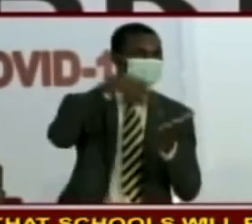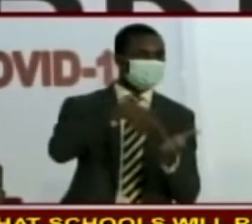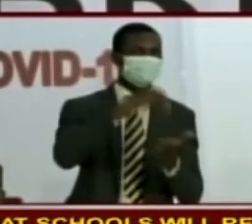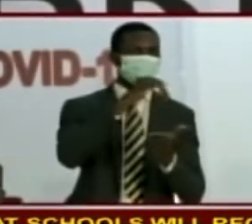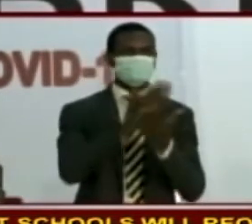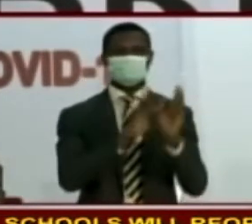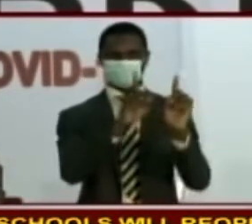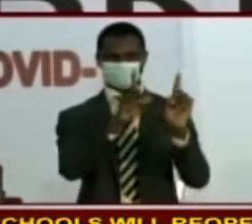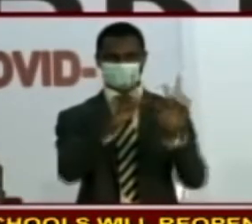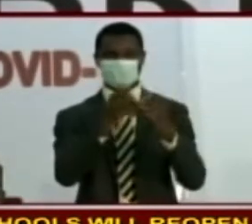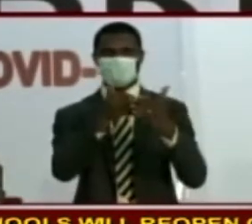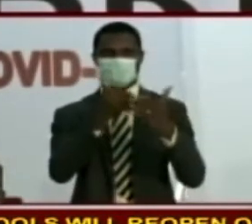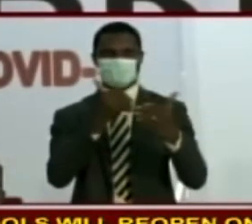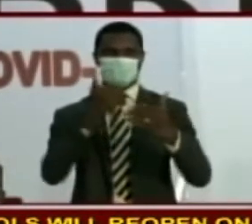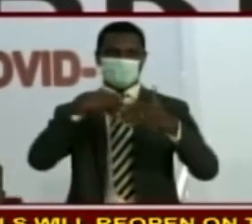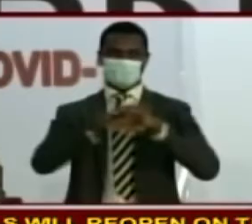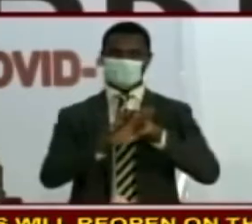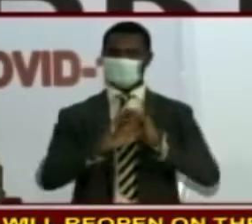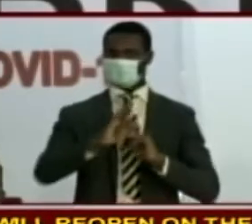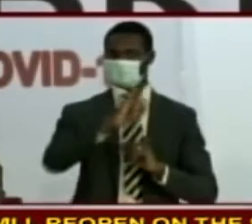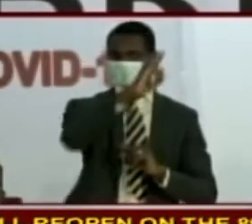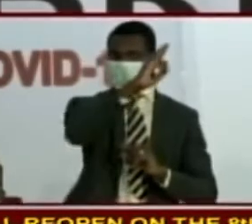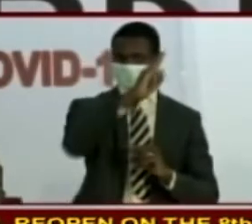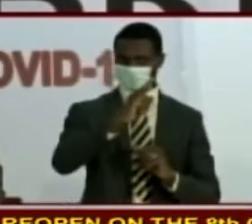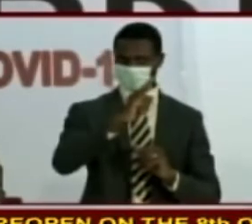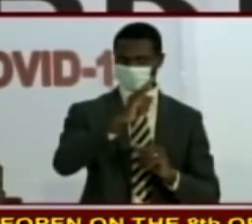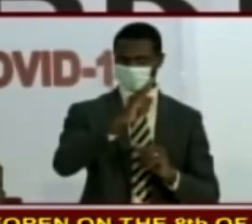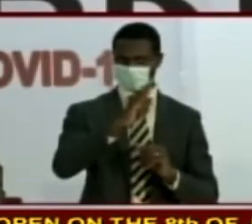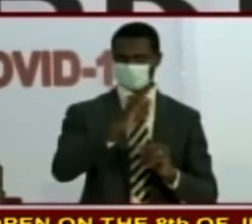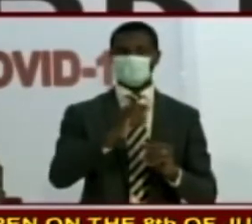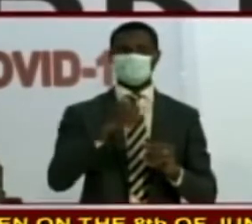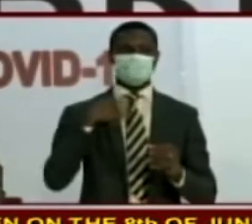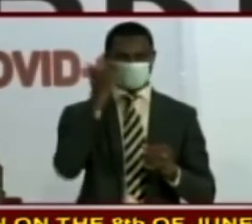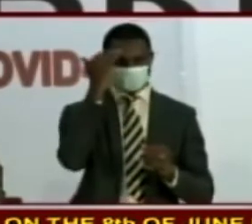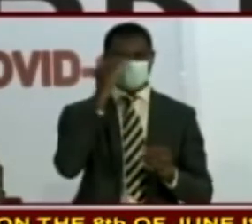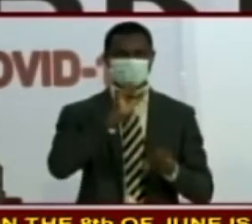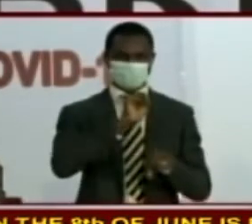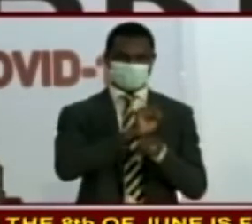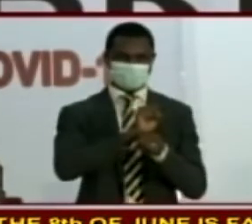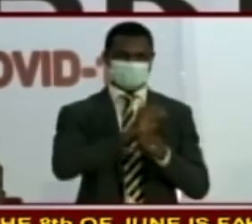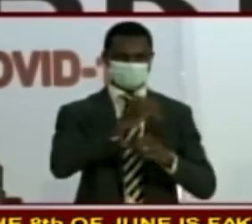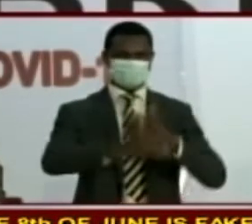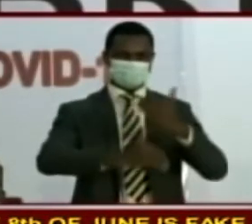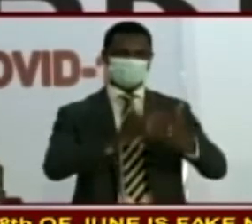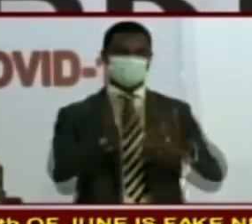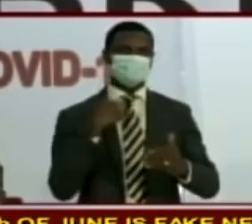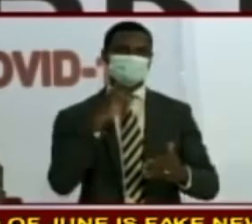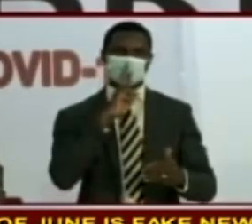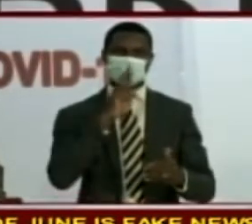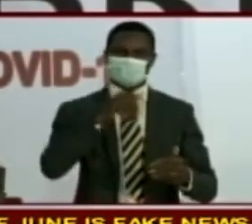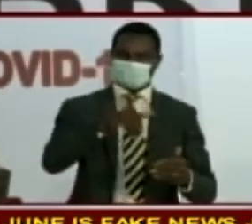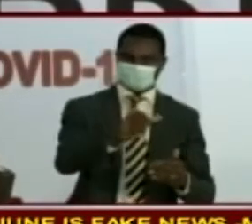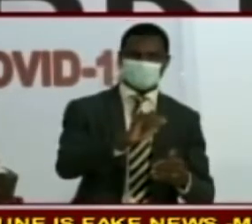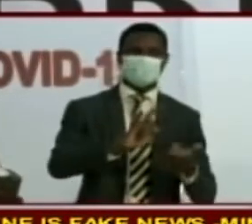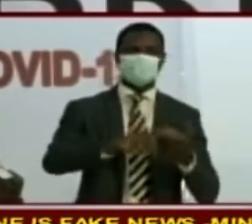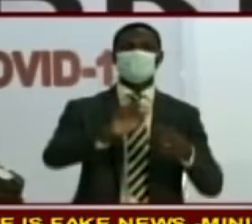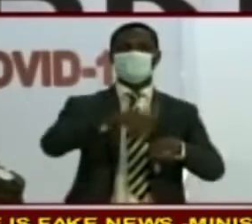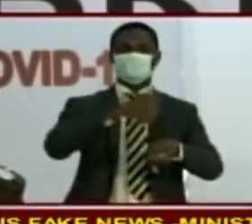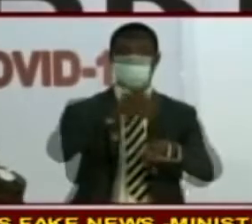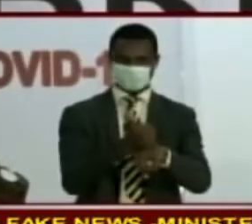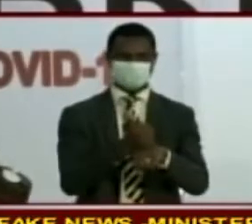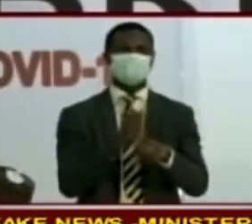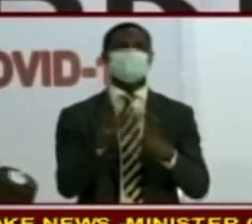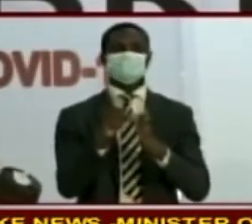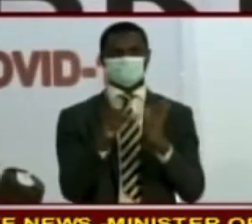boarding the flights. So this is still work in progress, and we are yet to put this in place.